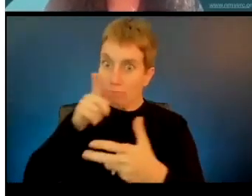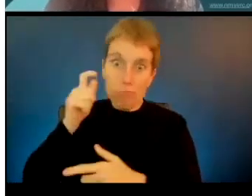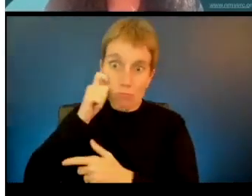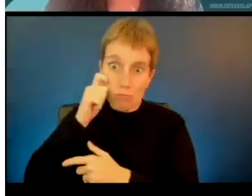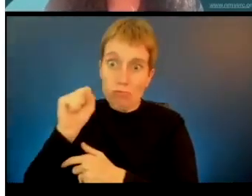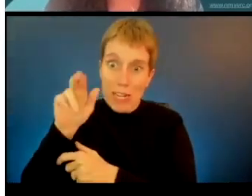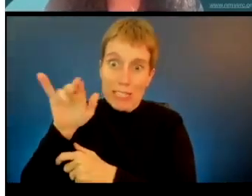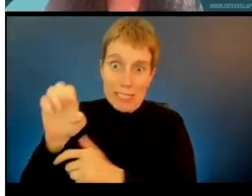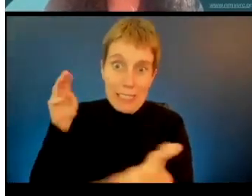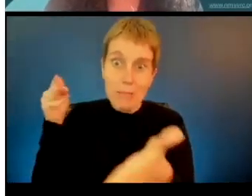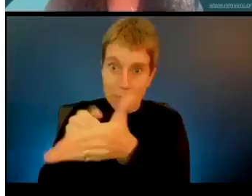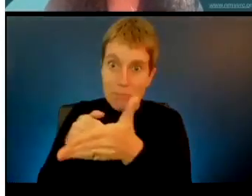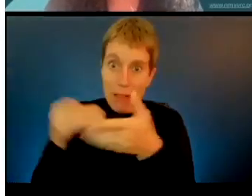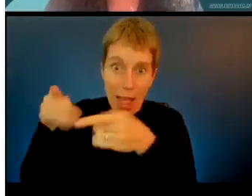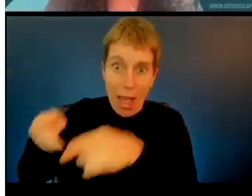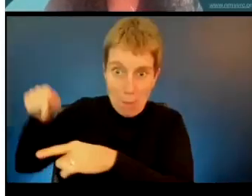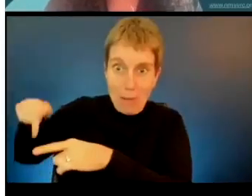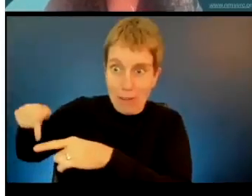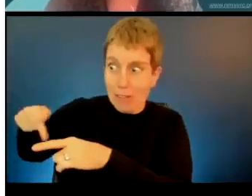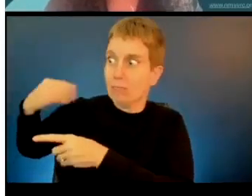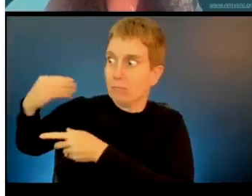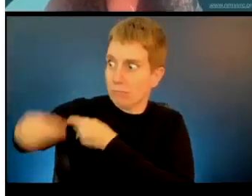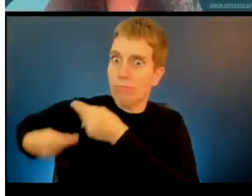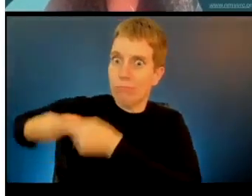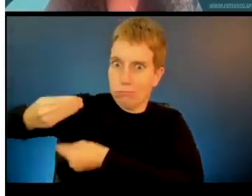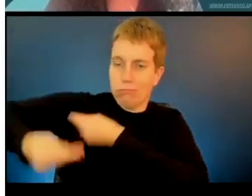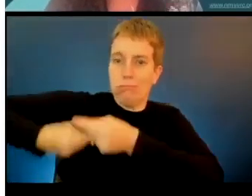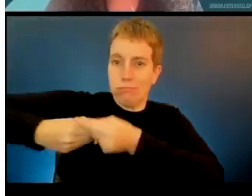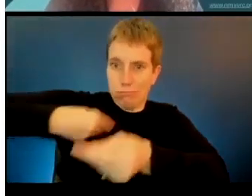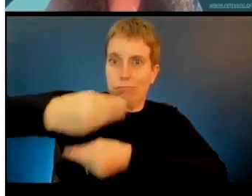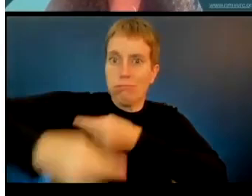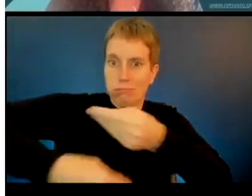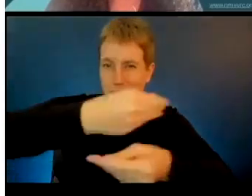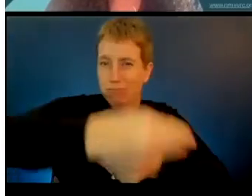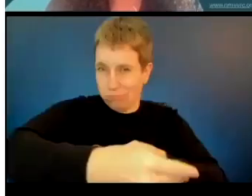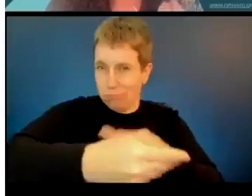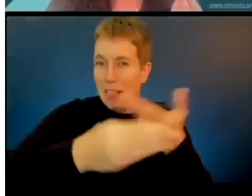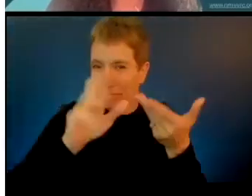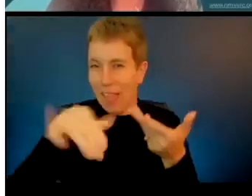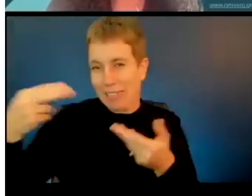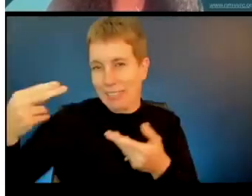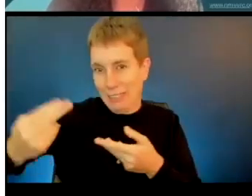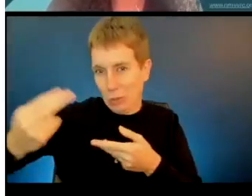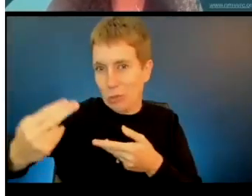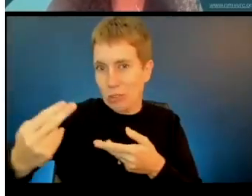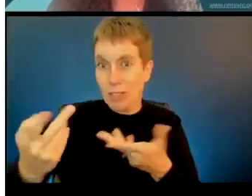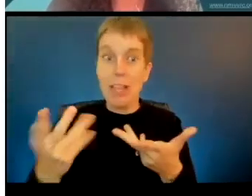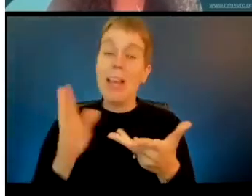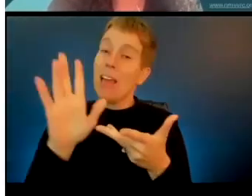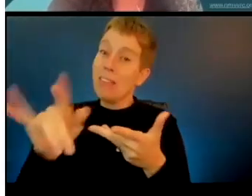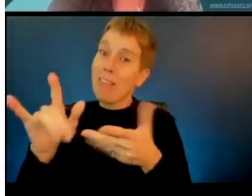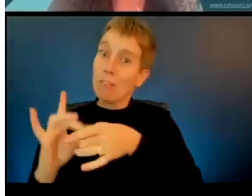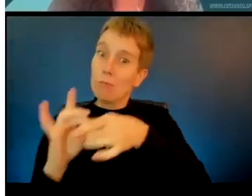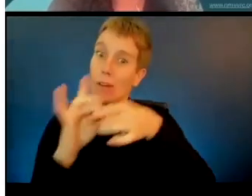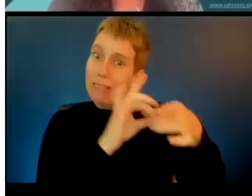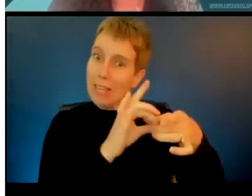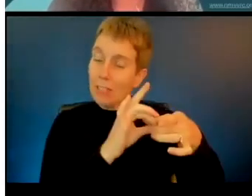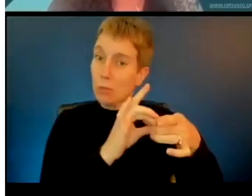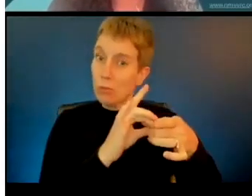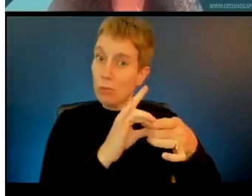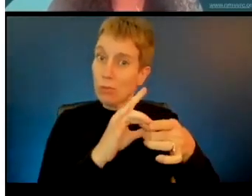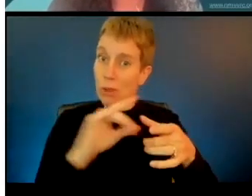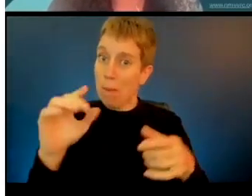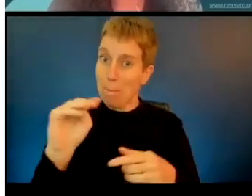and relevance in the context of mass violence, because when we're responding to and offering recovery resources